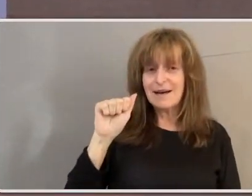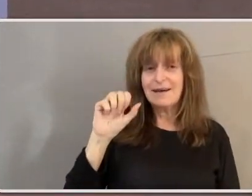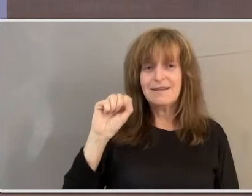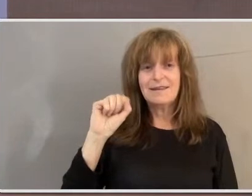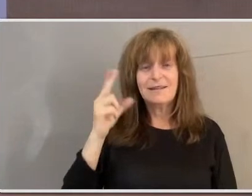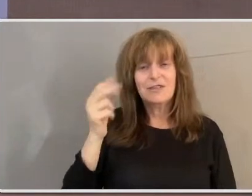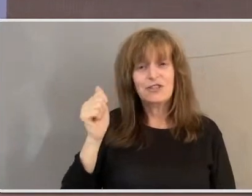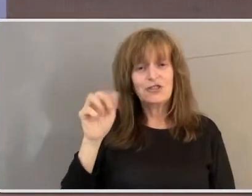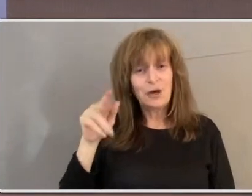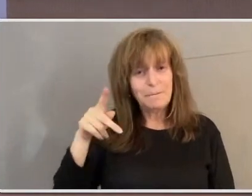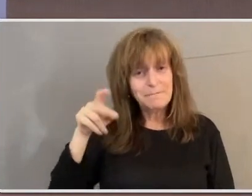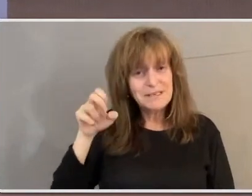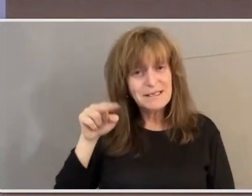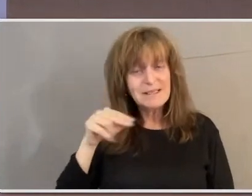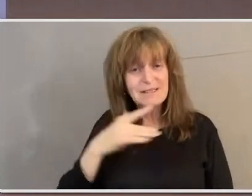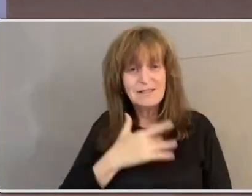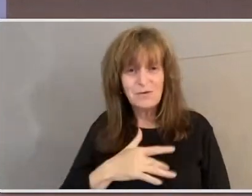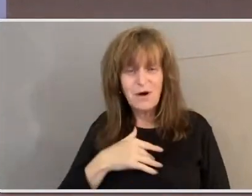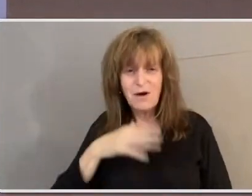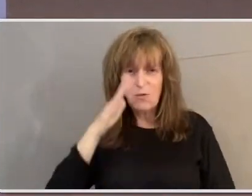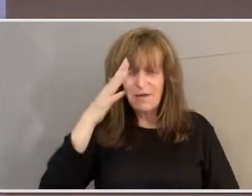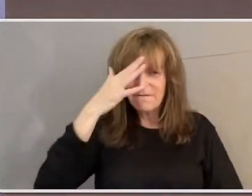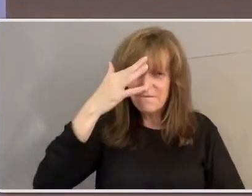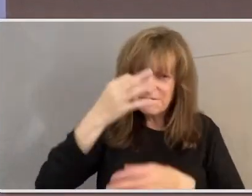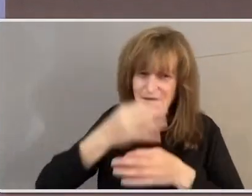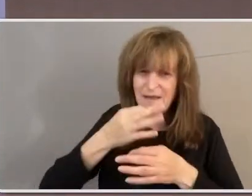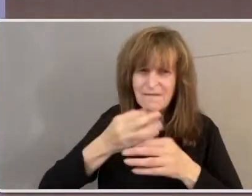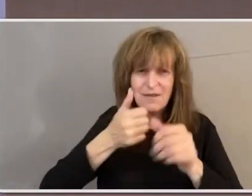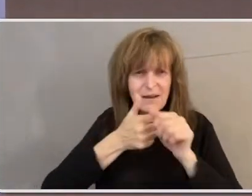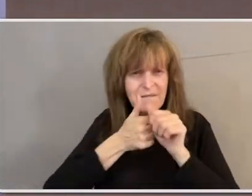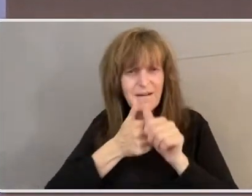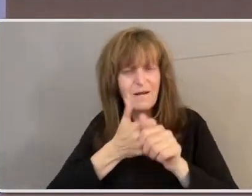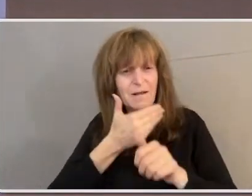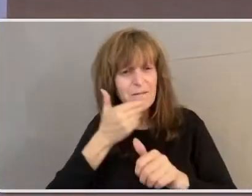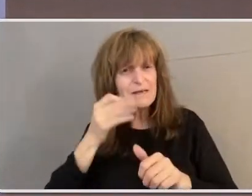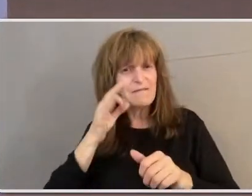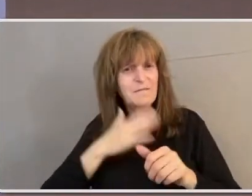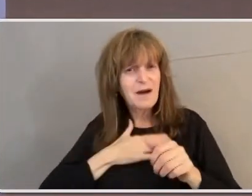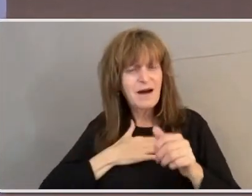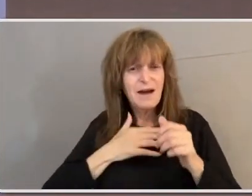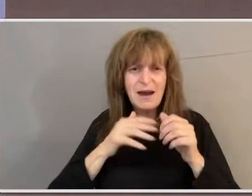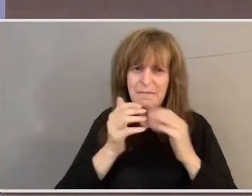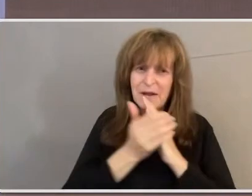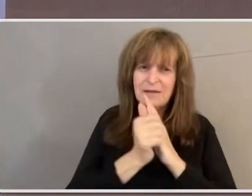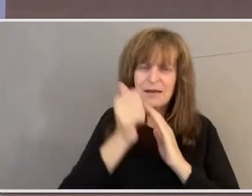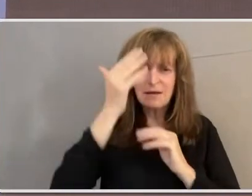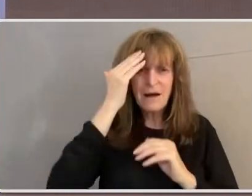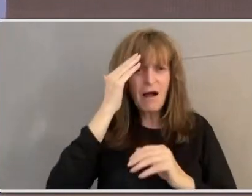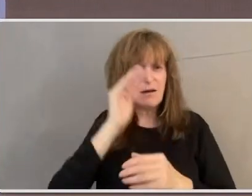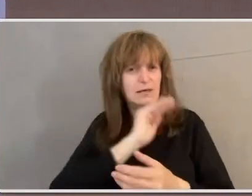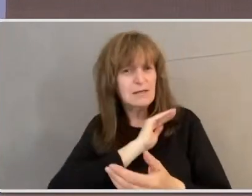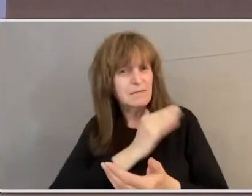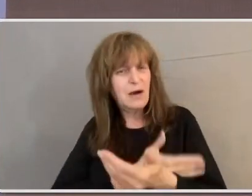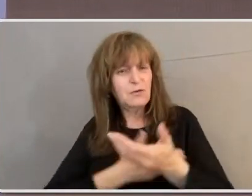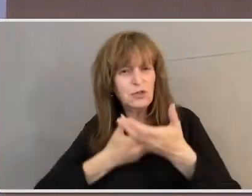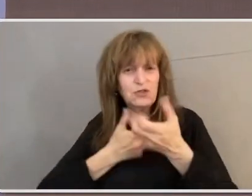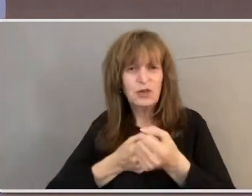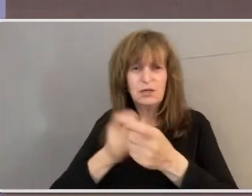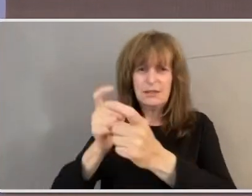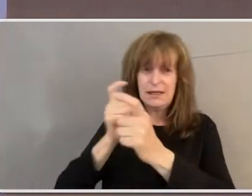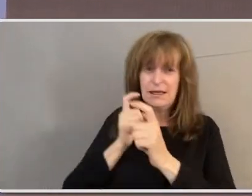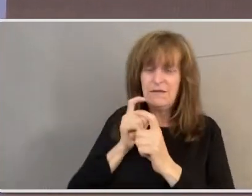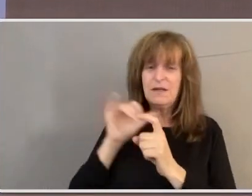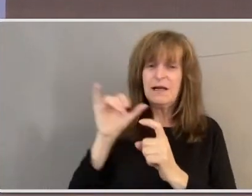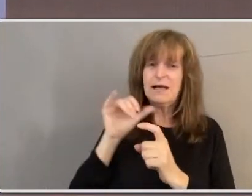knowledge, execute the powers and trusts reposed in me as the Minister of Agriculture, Food and Rural